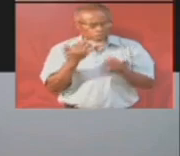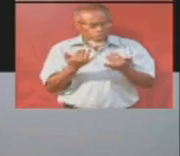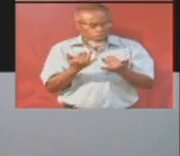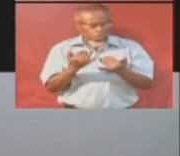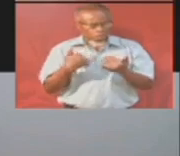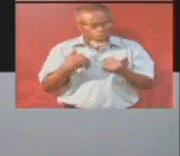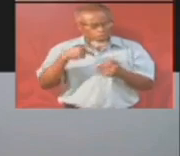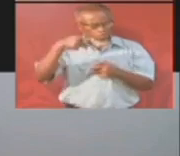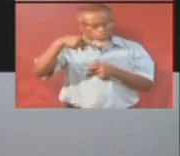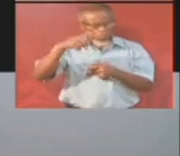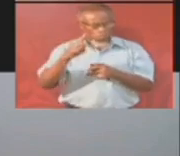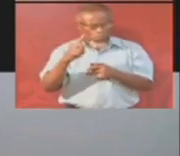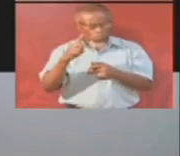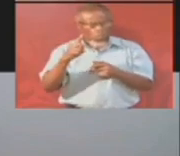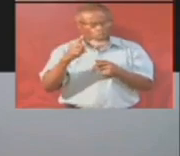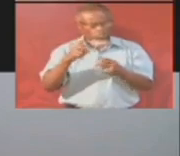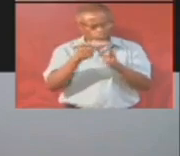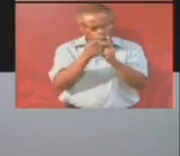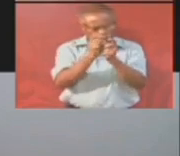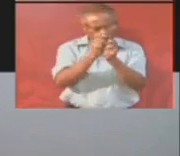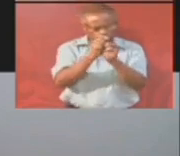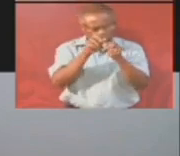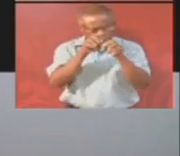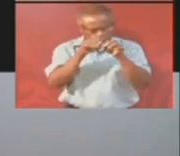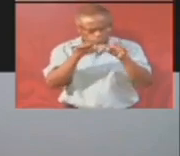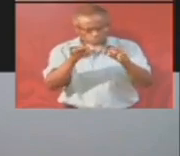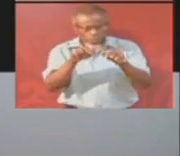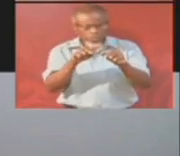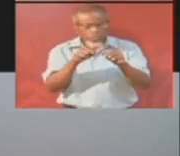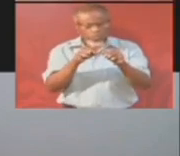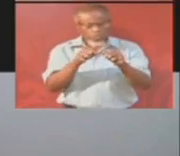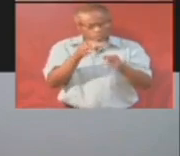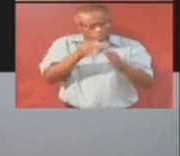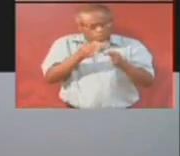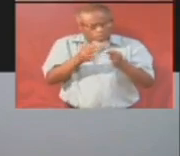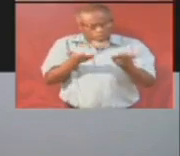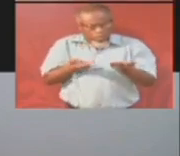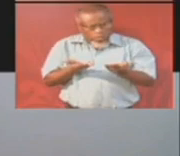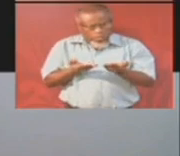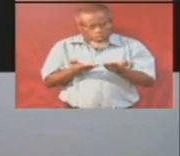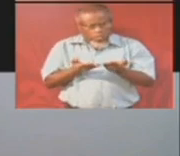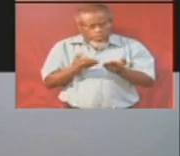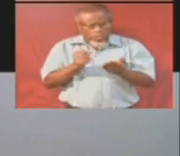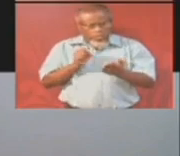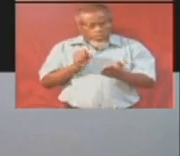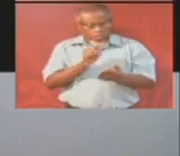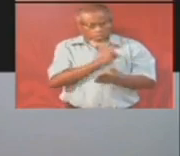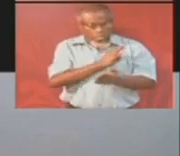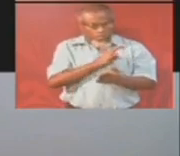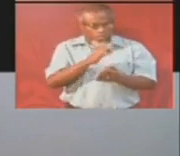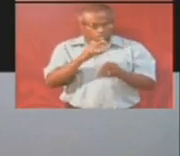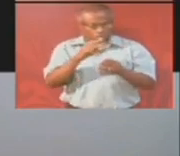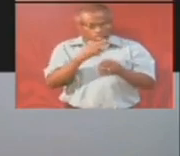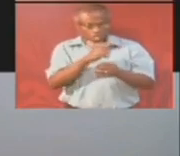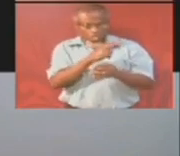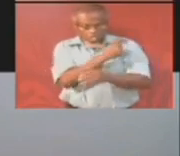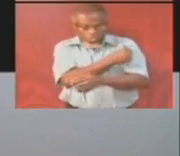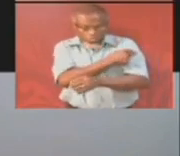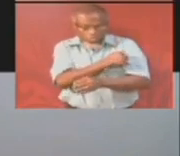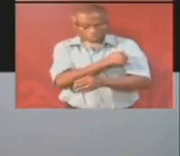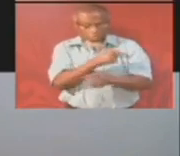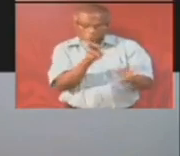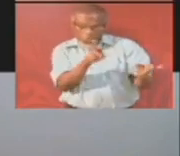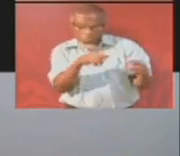is our parallel healthcare system prepared for that? We are seeing what's happening in India. So here in TNT, do we have